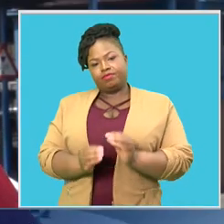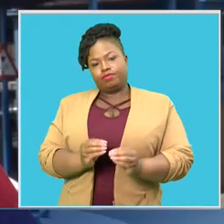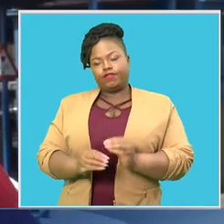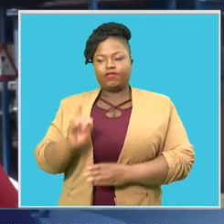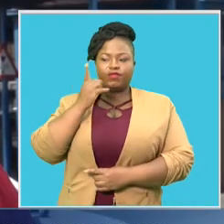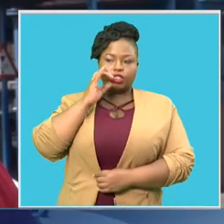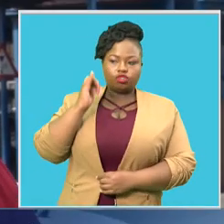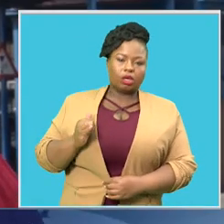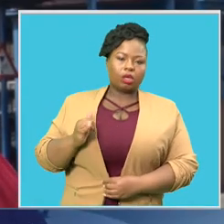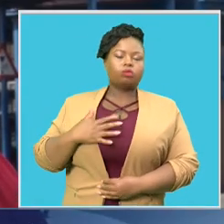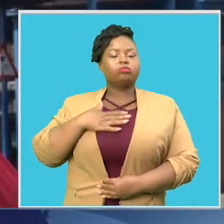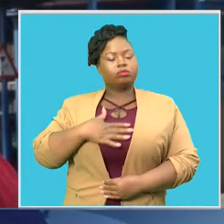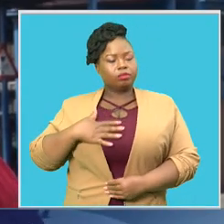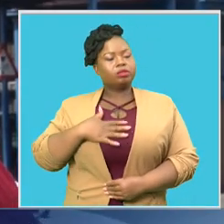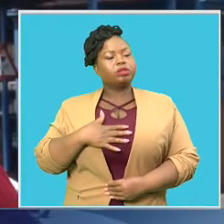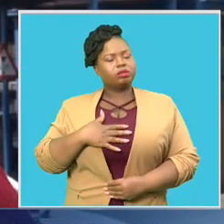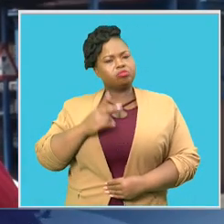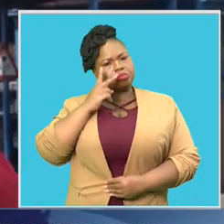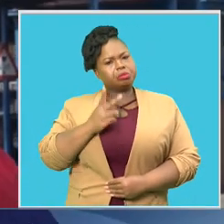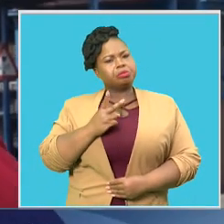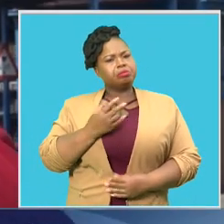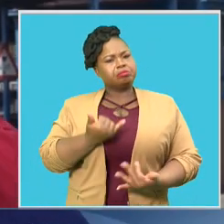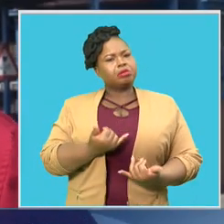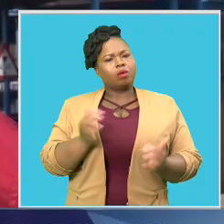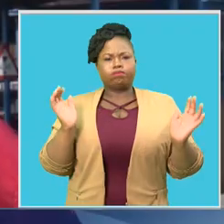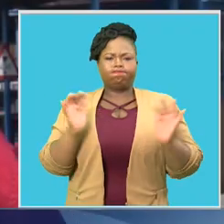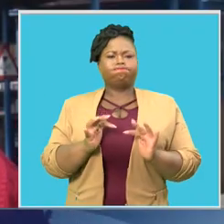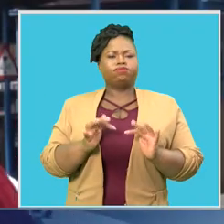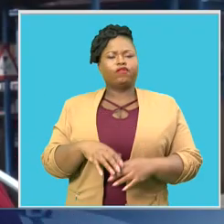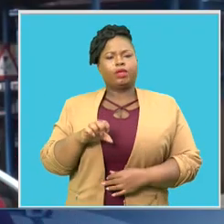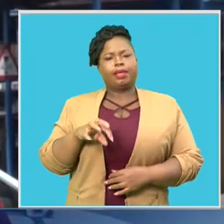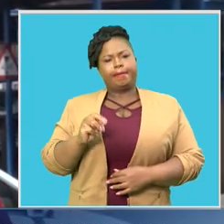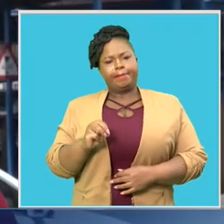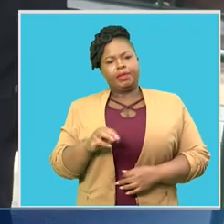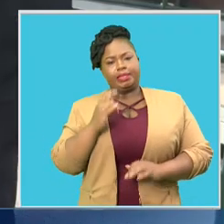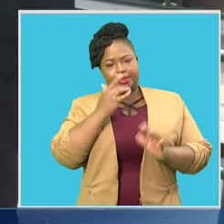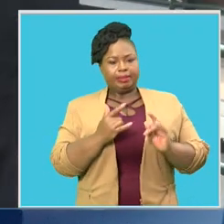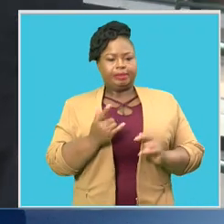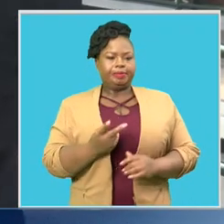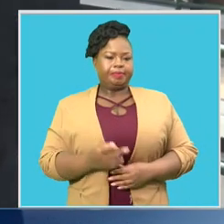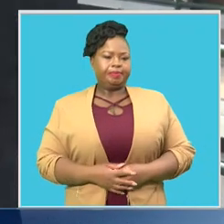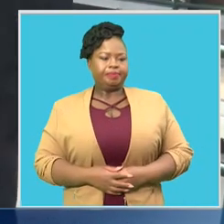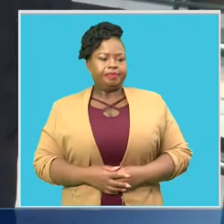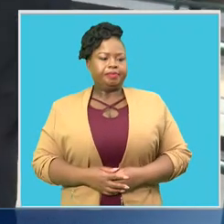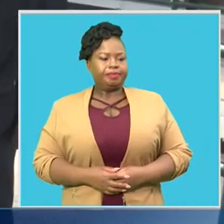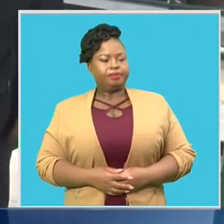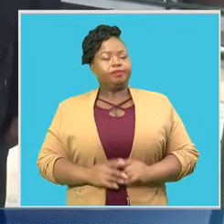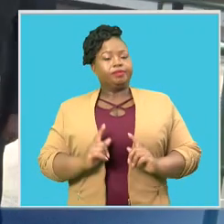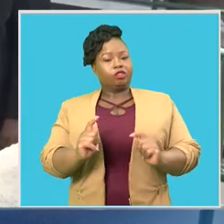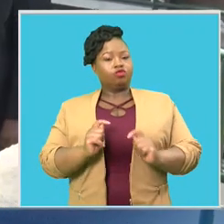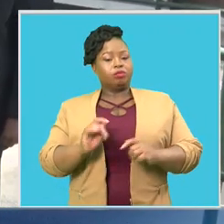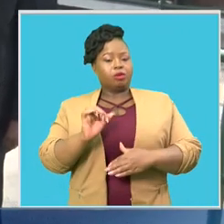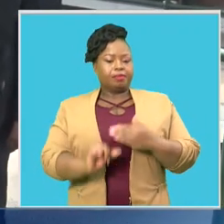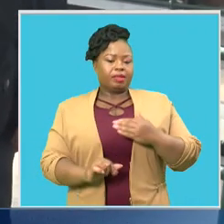we actually appreciate the support we're actually getting from the EM and also from the city. Inyanga yezokuthutha kulo